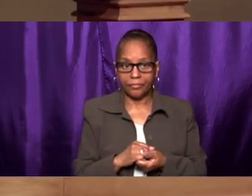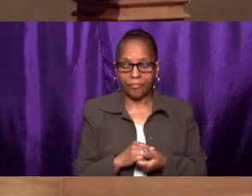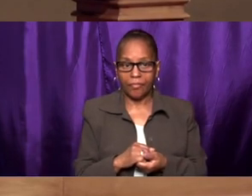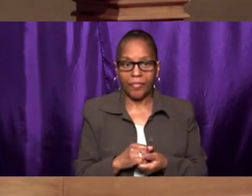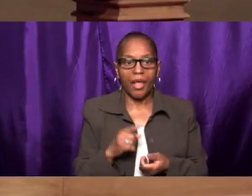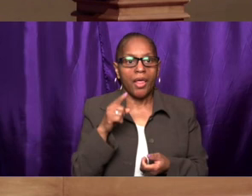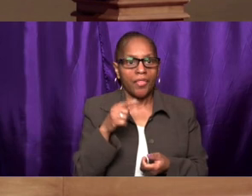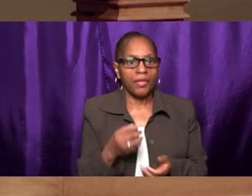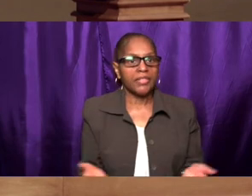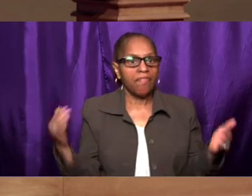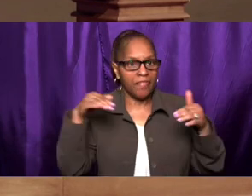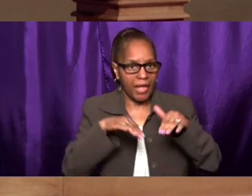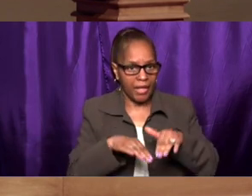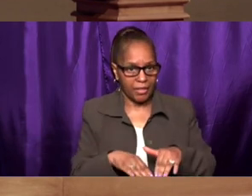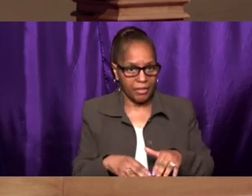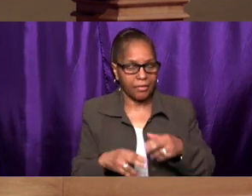There's some valleys